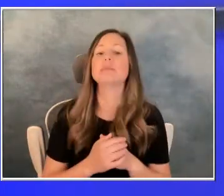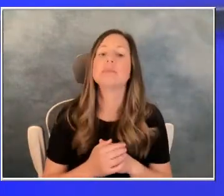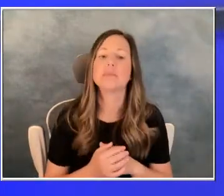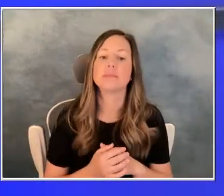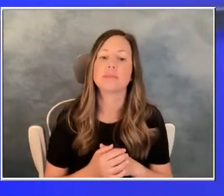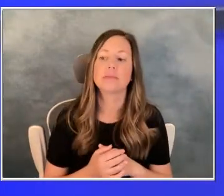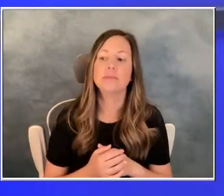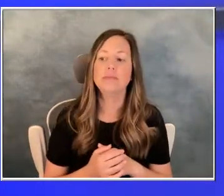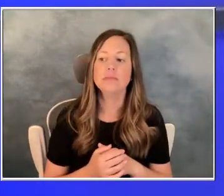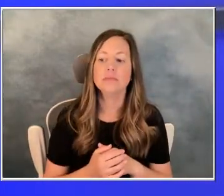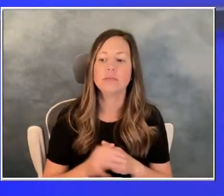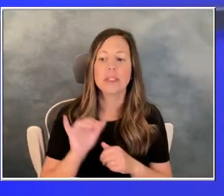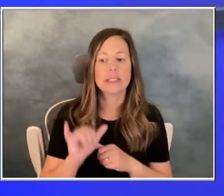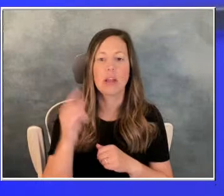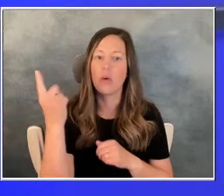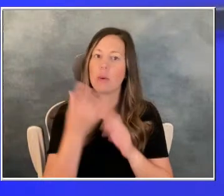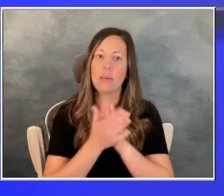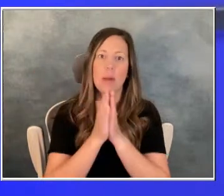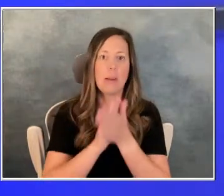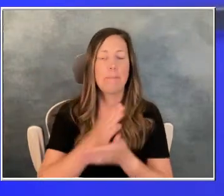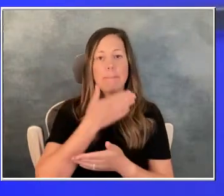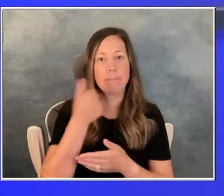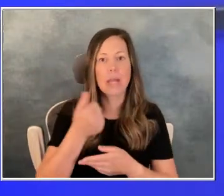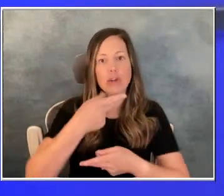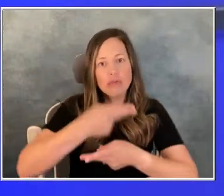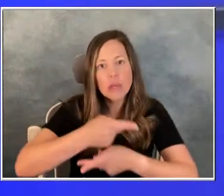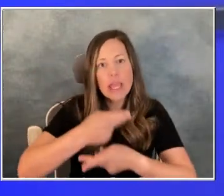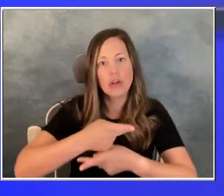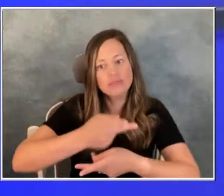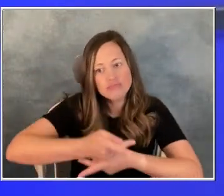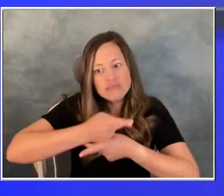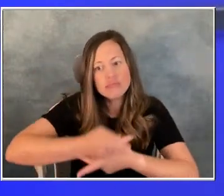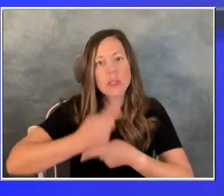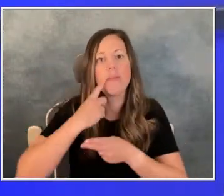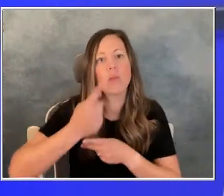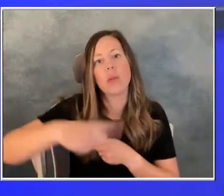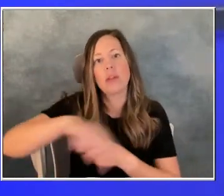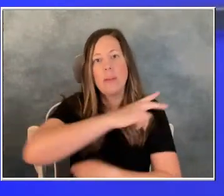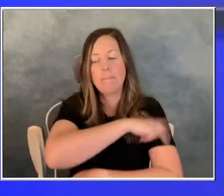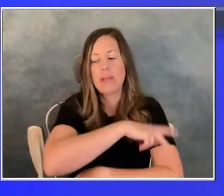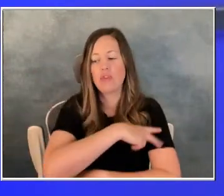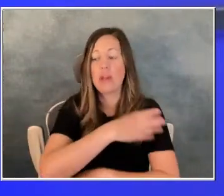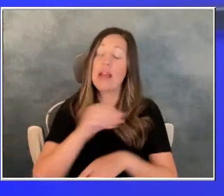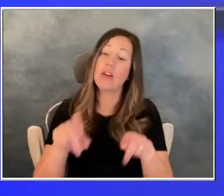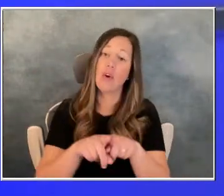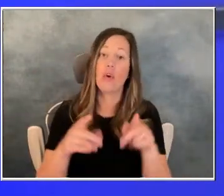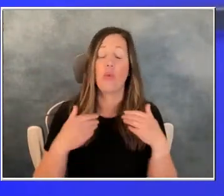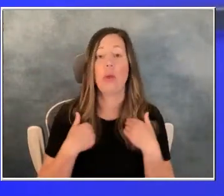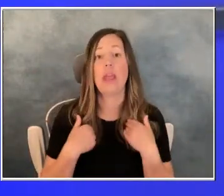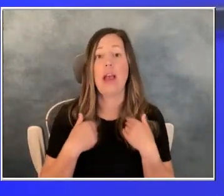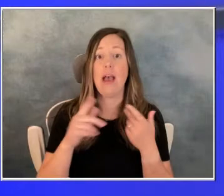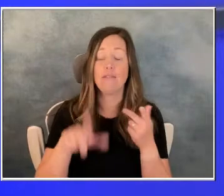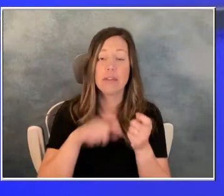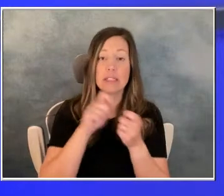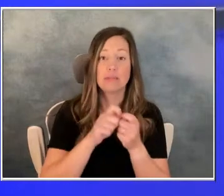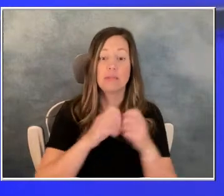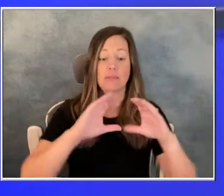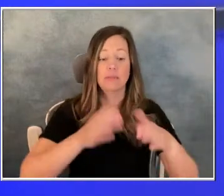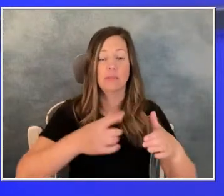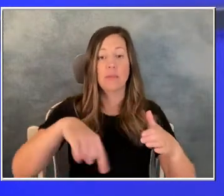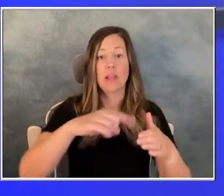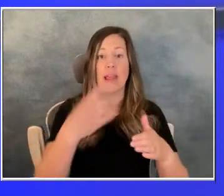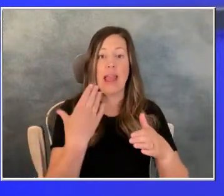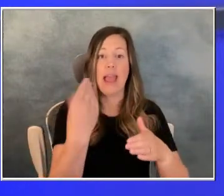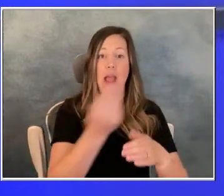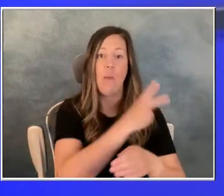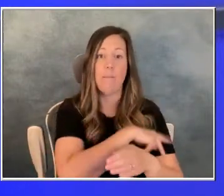turns out to be better care for these patients. Also, we have a dedicated outpatient treatment unit that